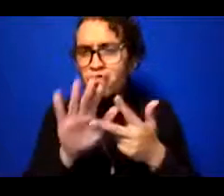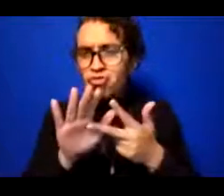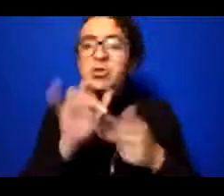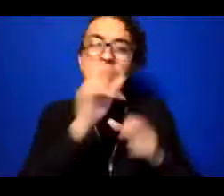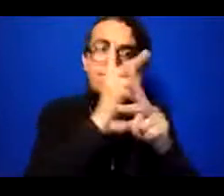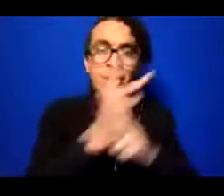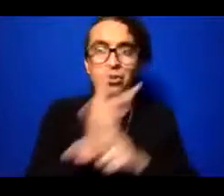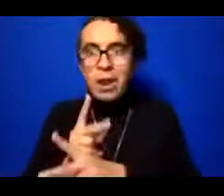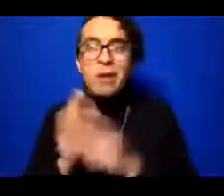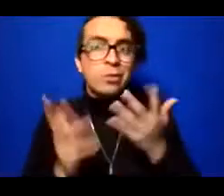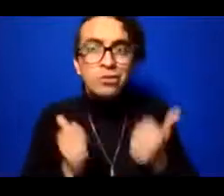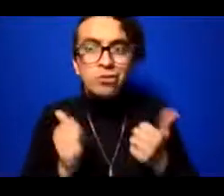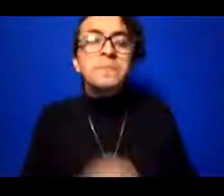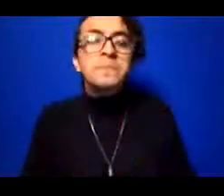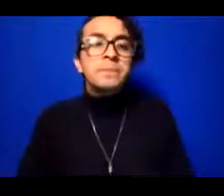some more information.